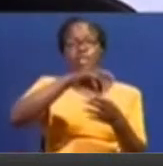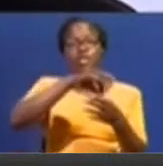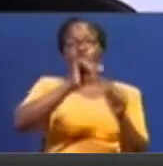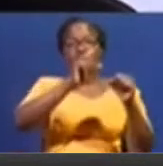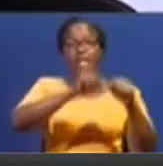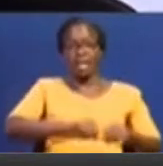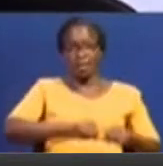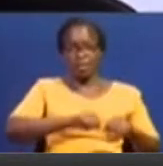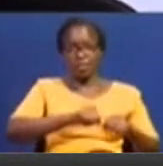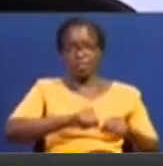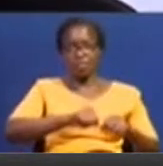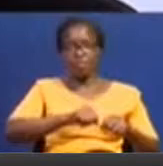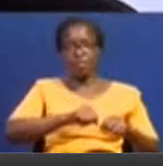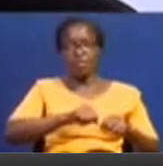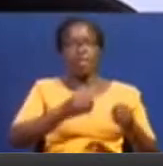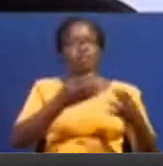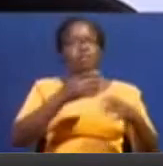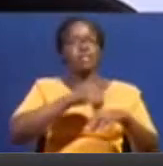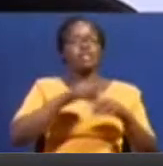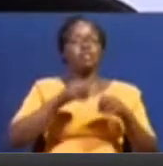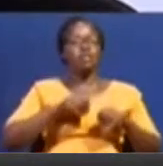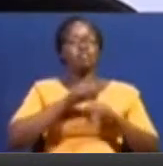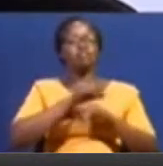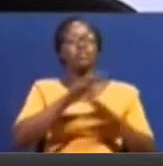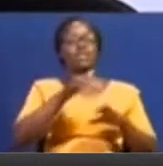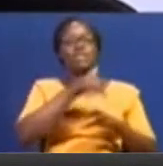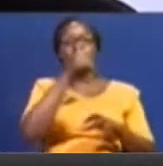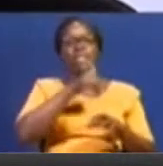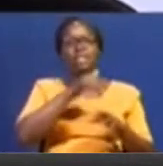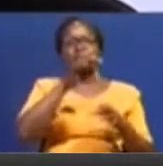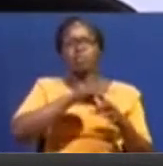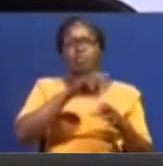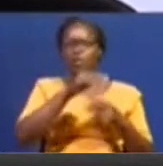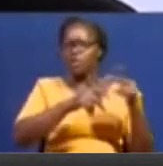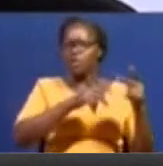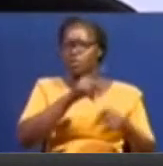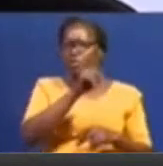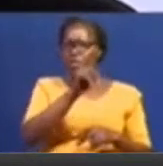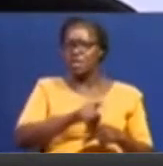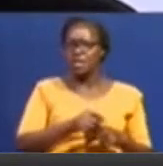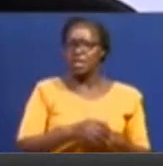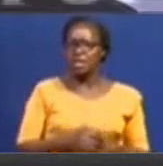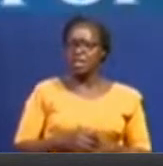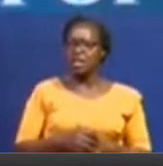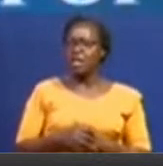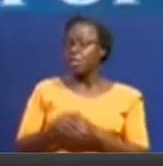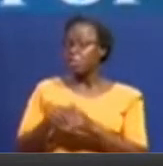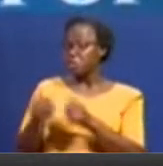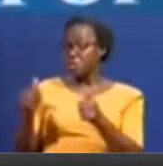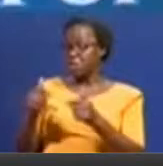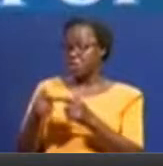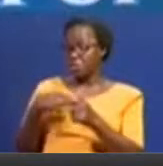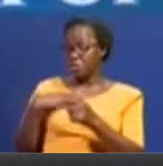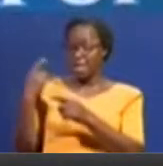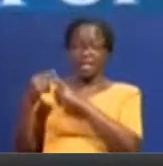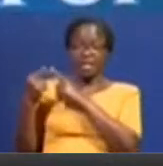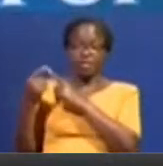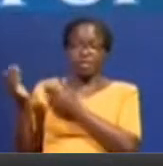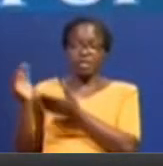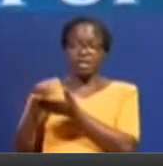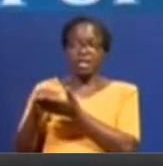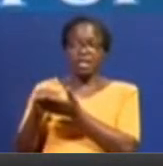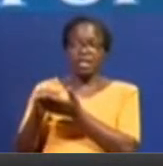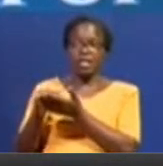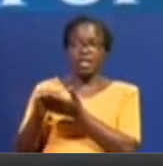can or many times influence the secret ballot process? Well, from experience again, what you have seen